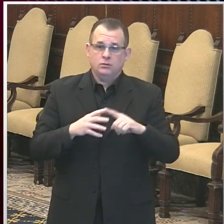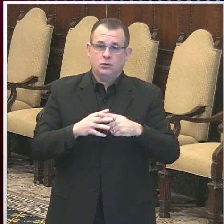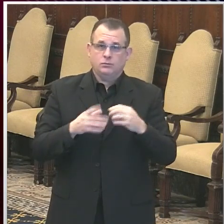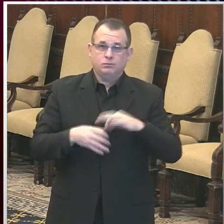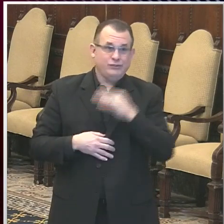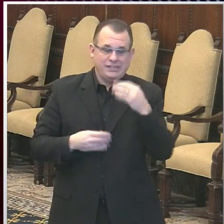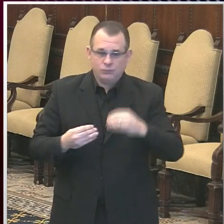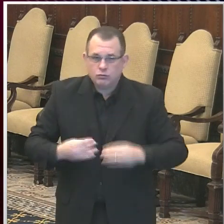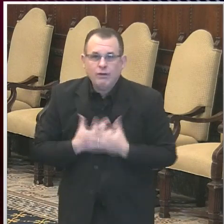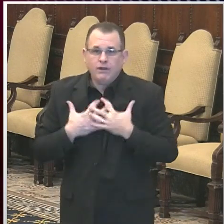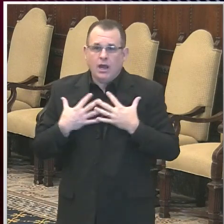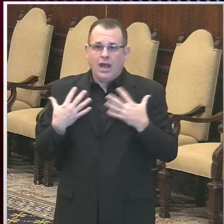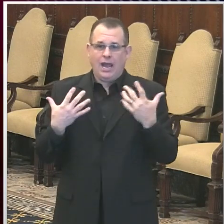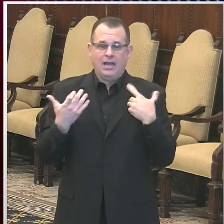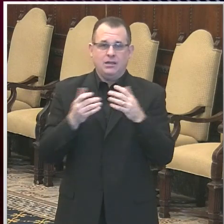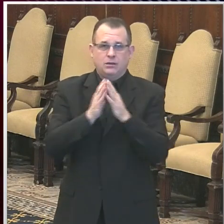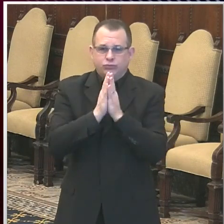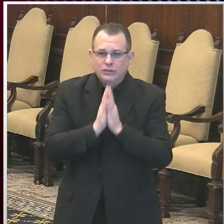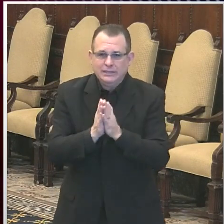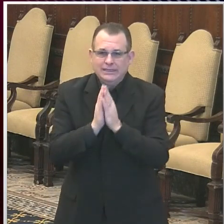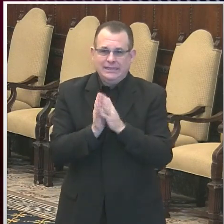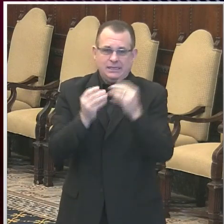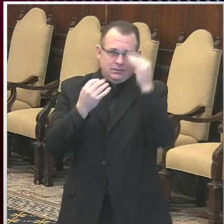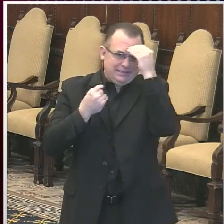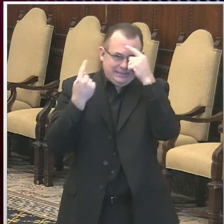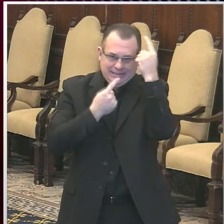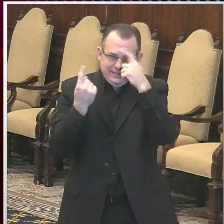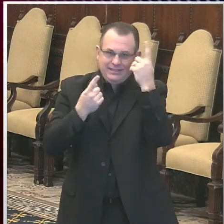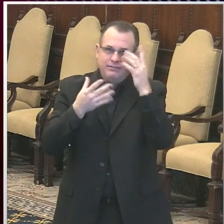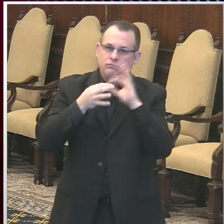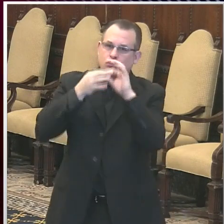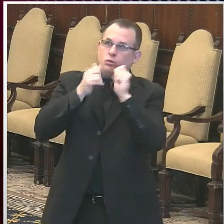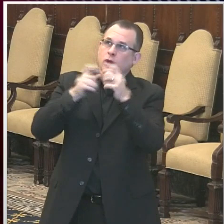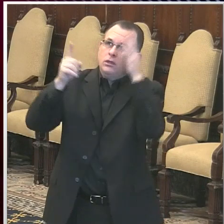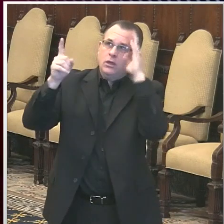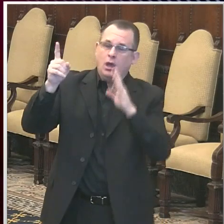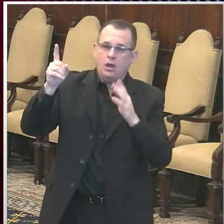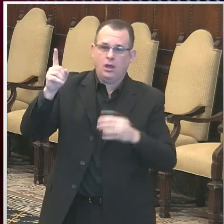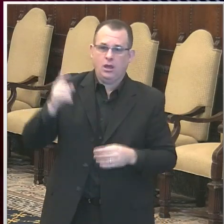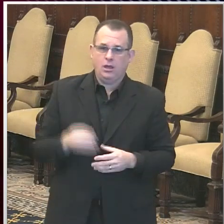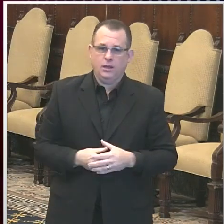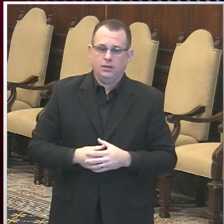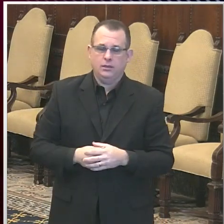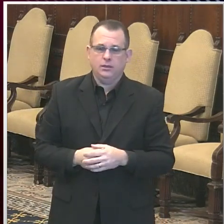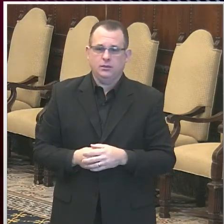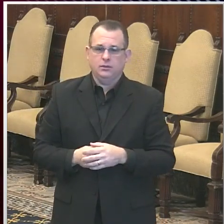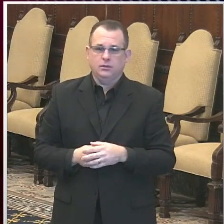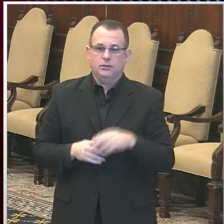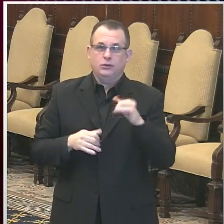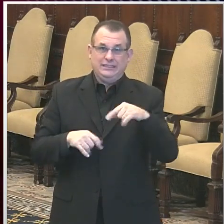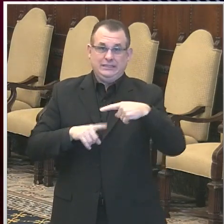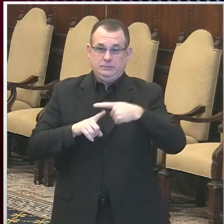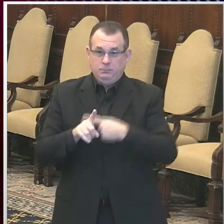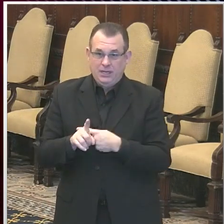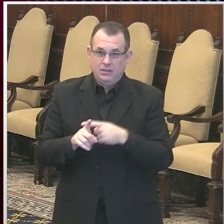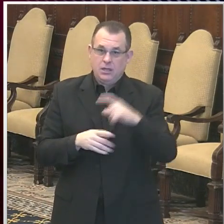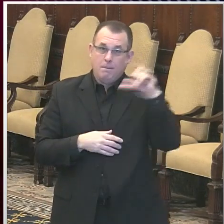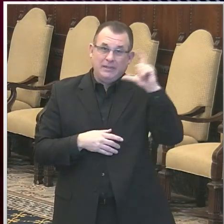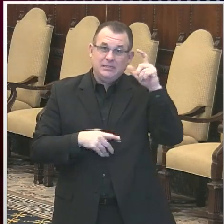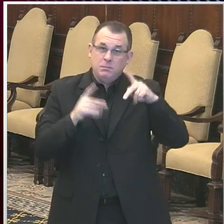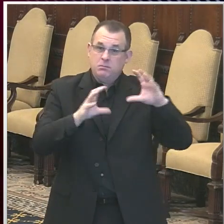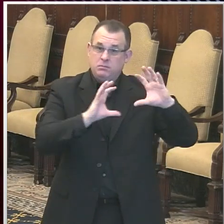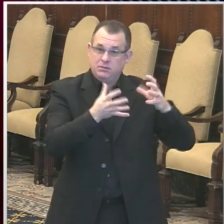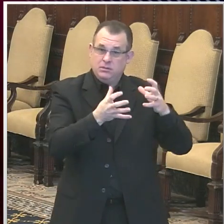deep contemplation of one's relationship with God. And during this entire month, Muslims commemorate the revelation